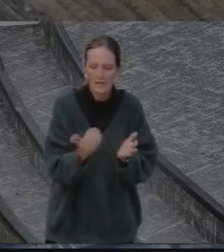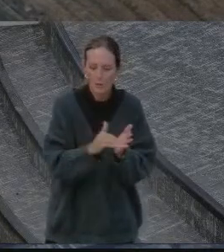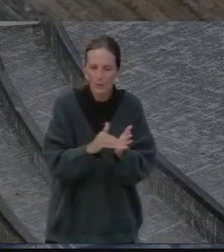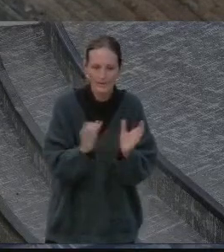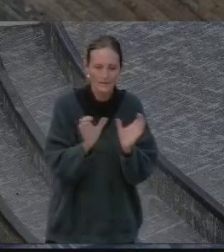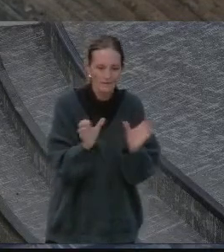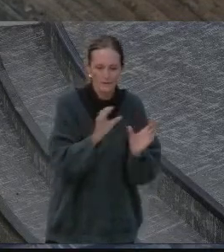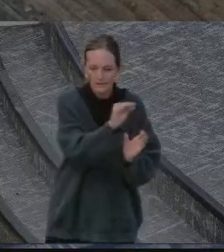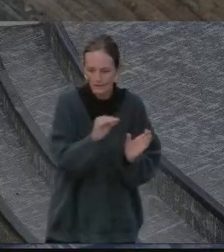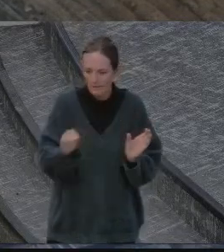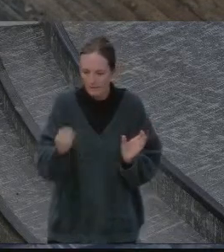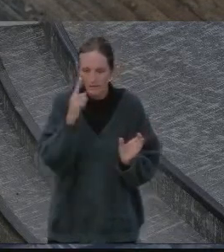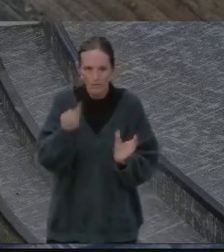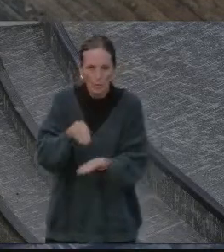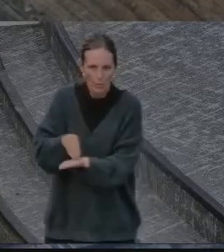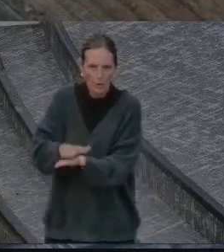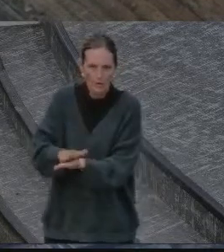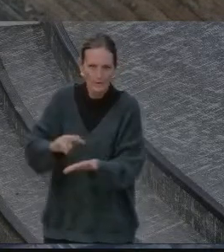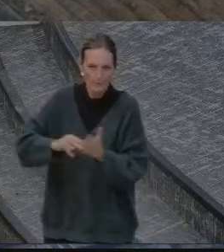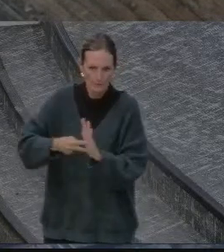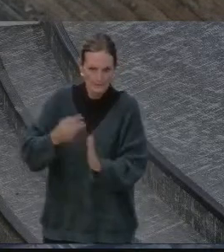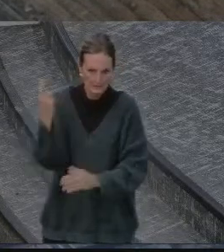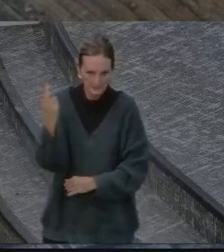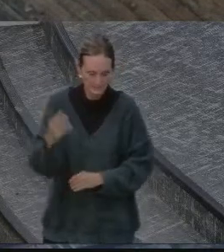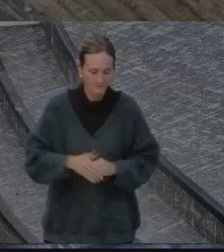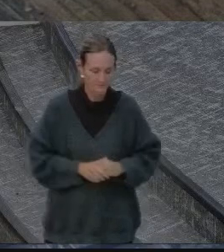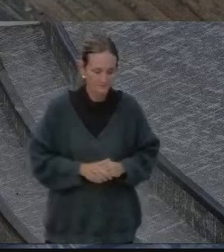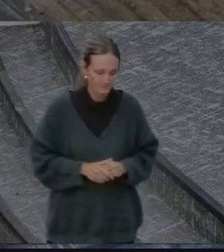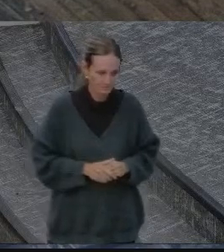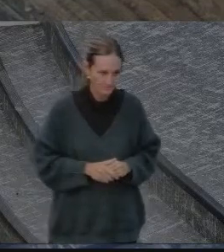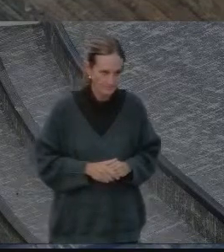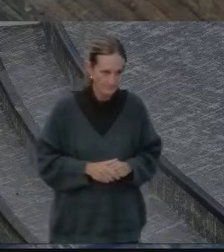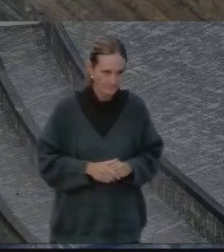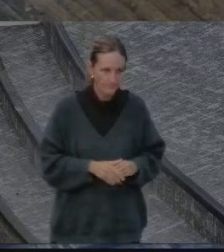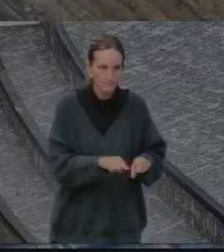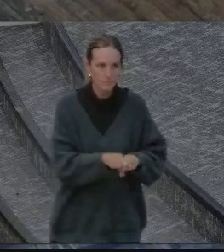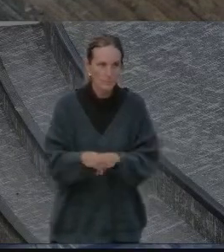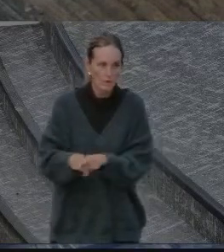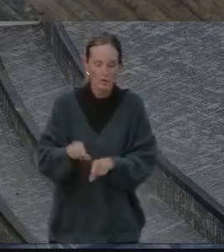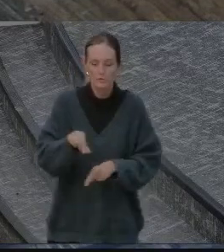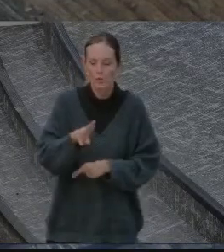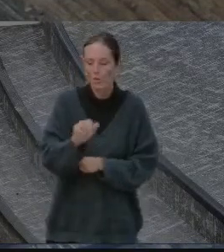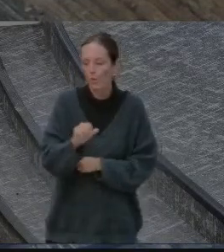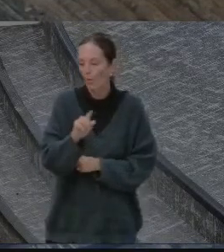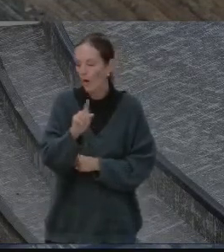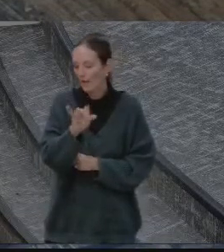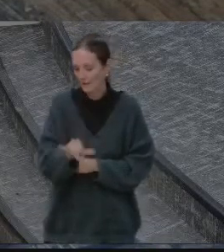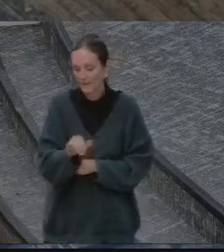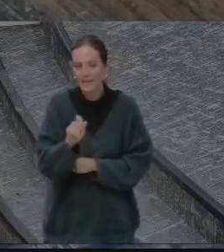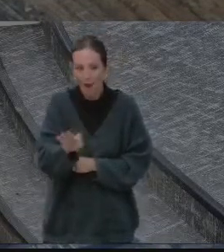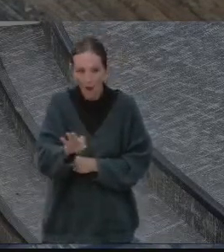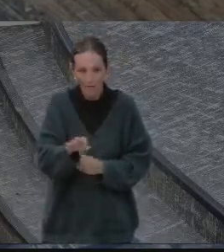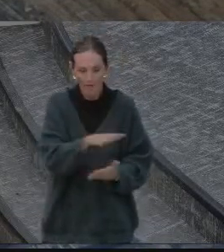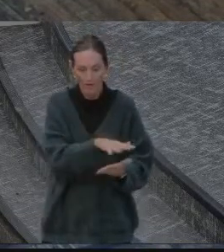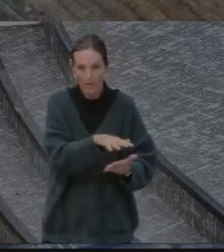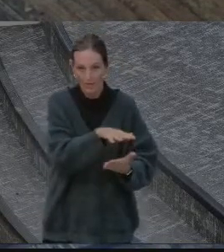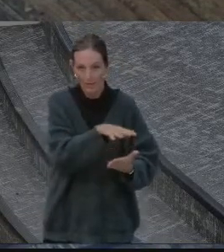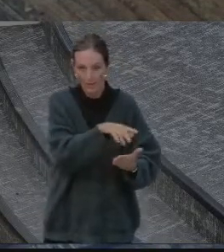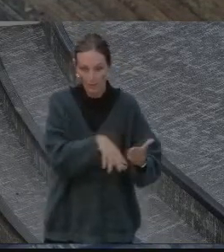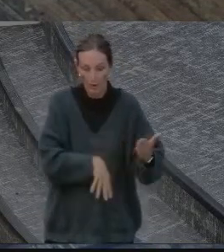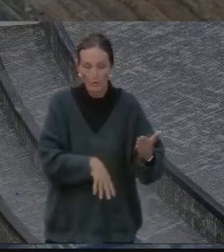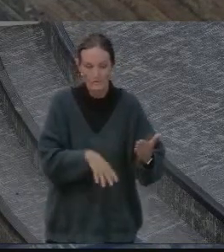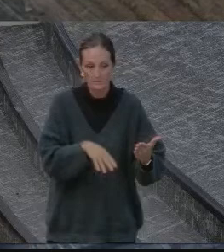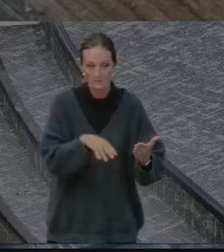for reporting purposes. We also look at the overall quality of the financial statements. And here again,